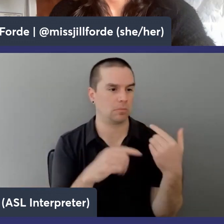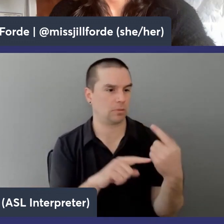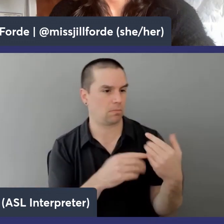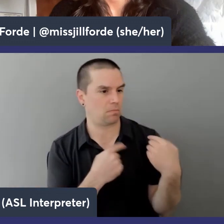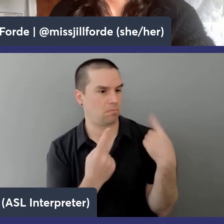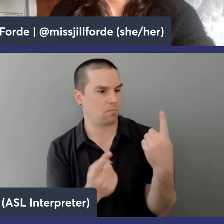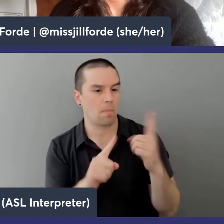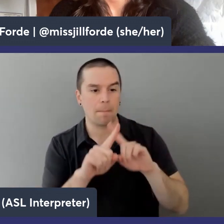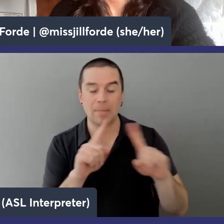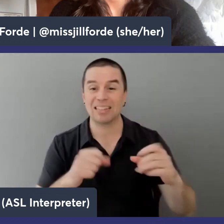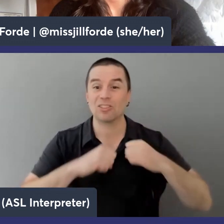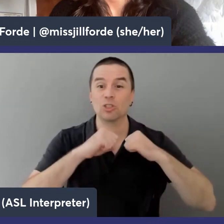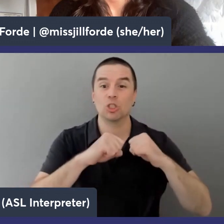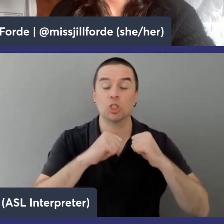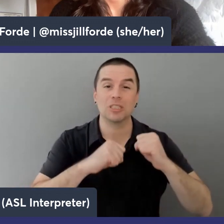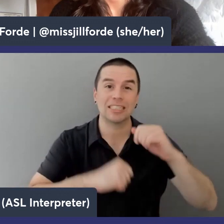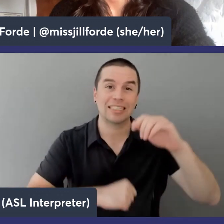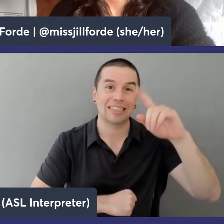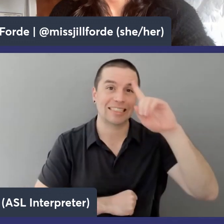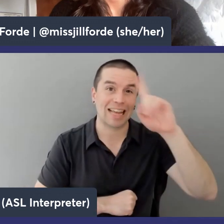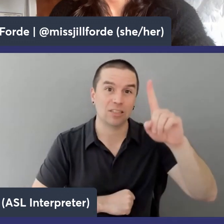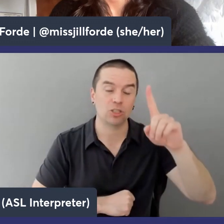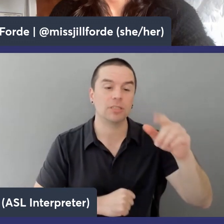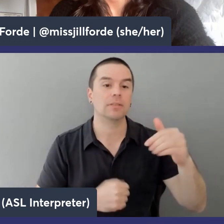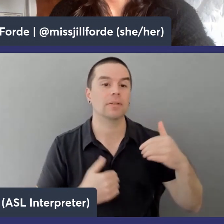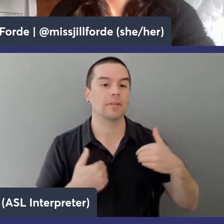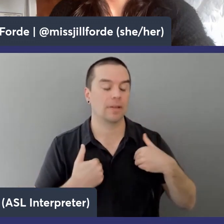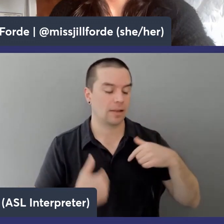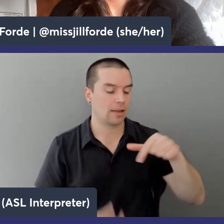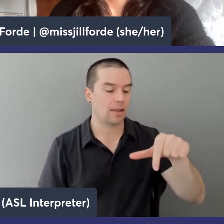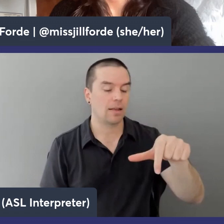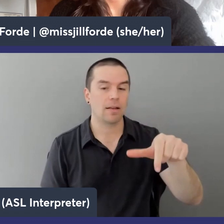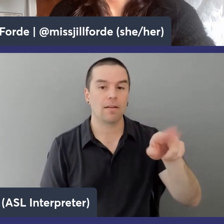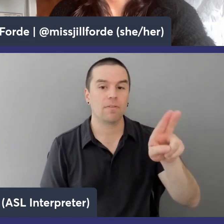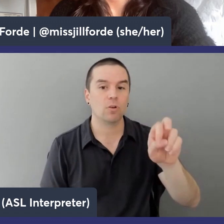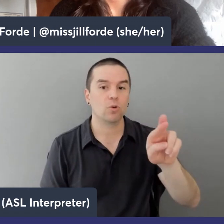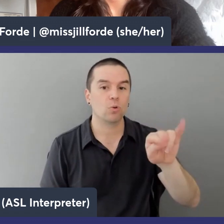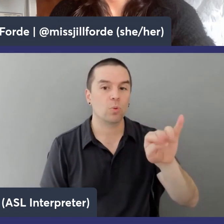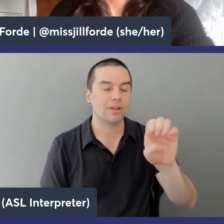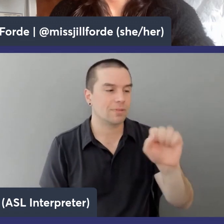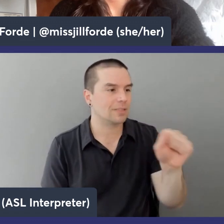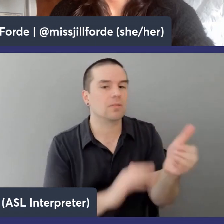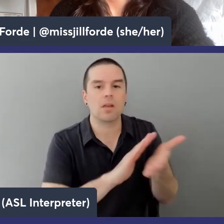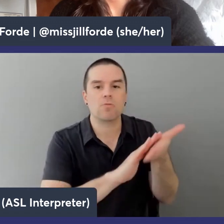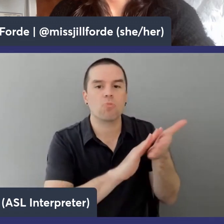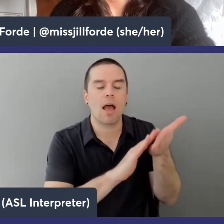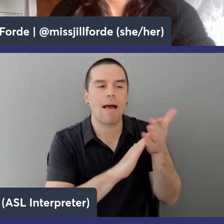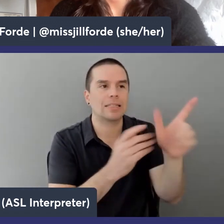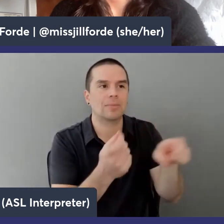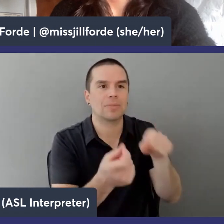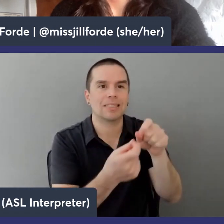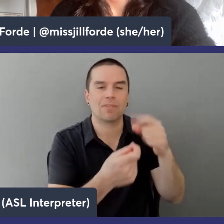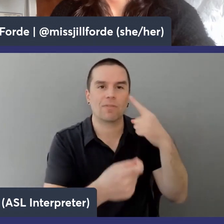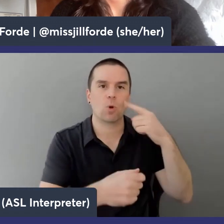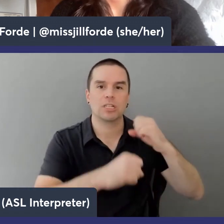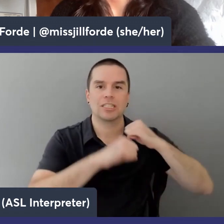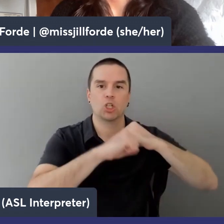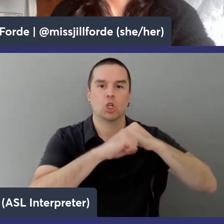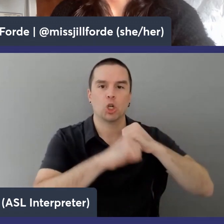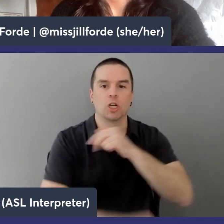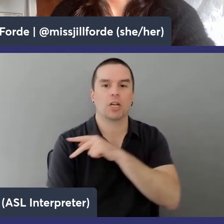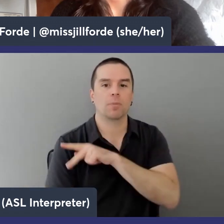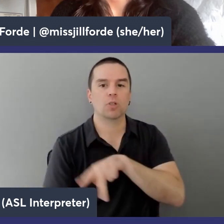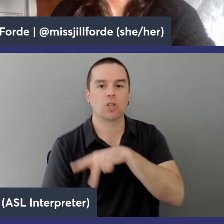intelligence, there's querying that is specific to security personas, and they want to like